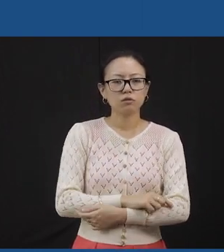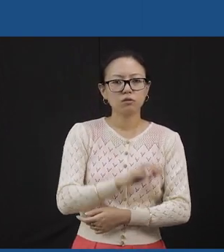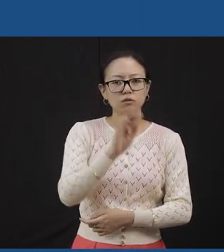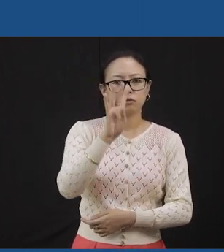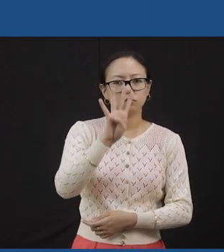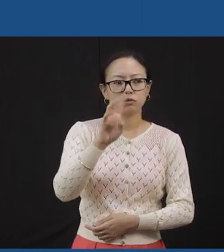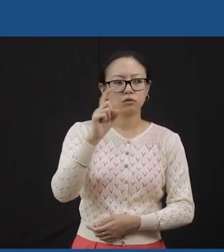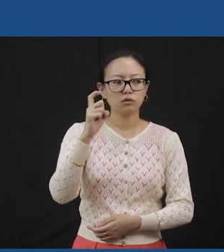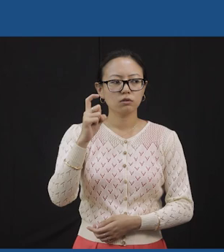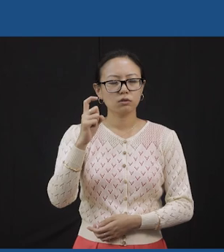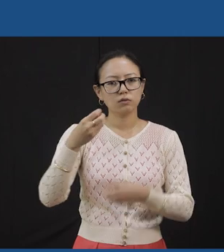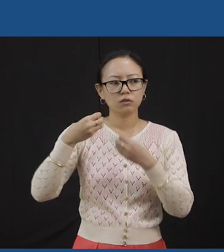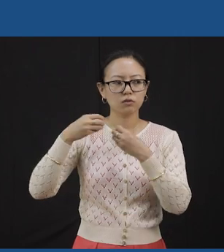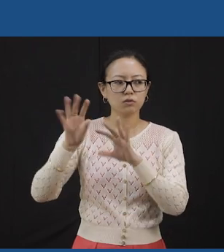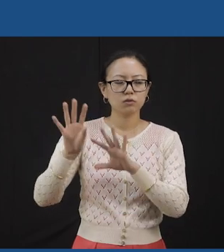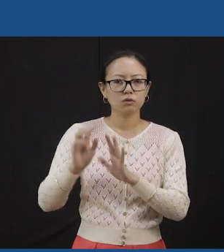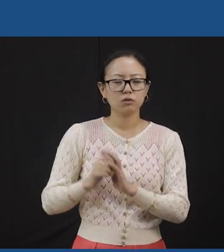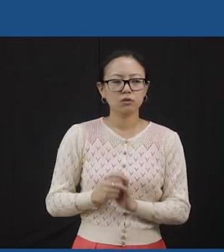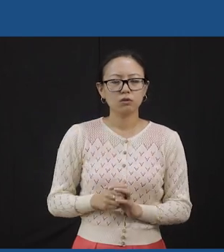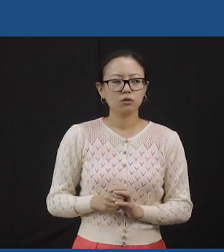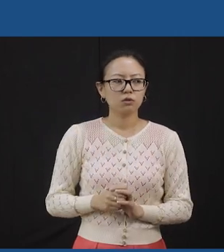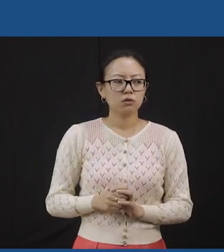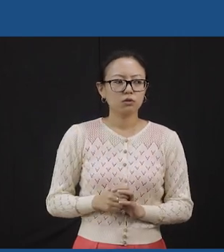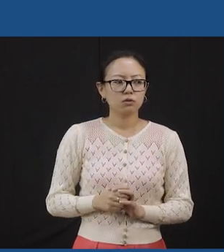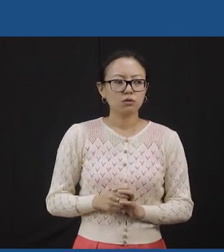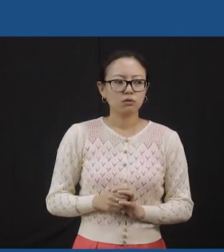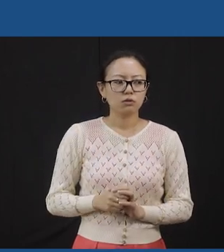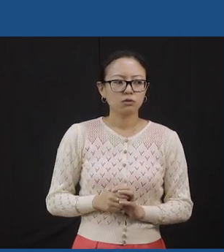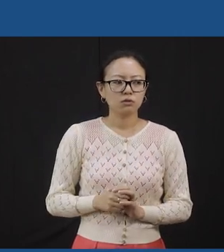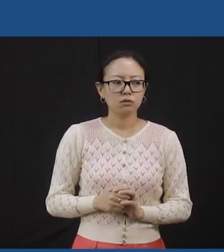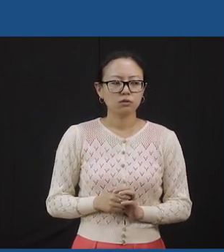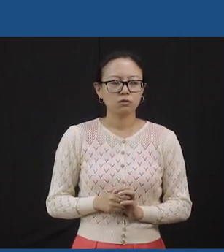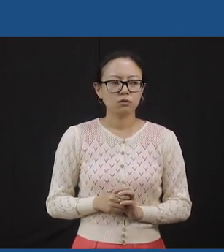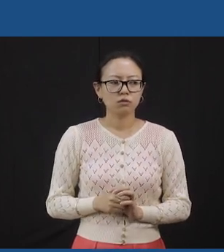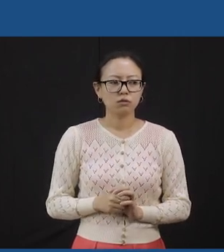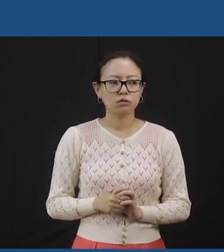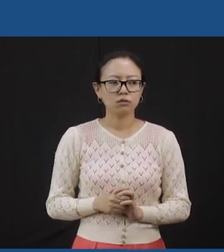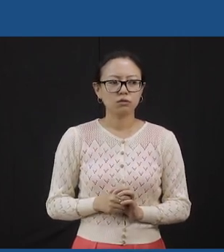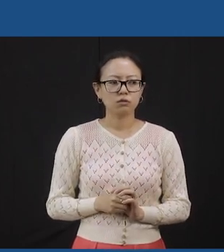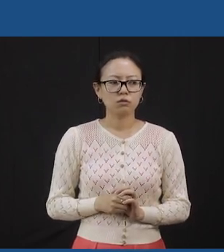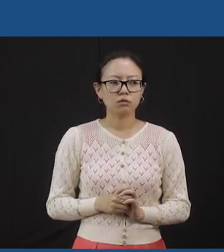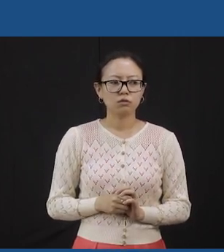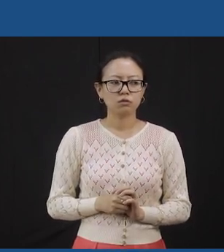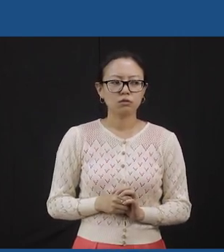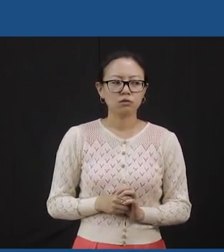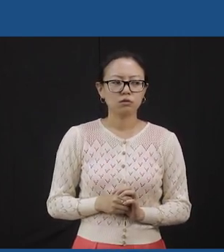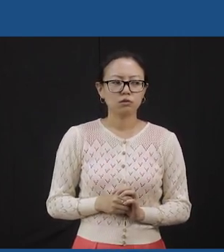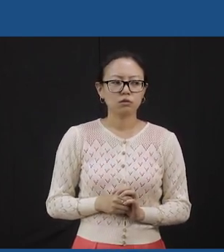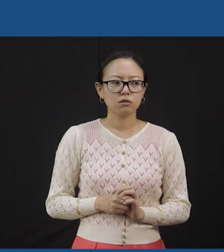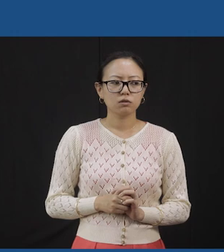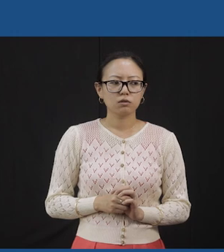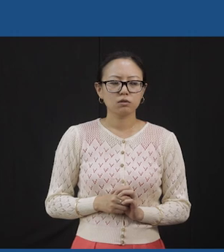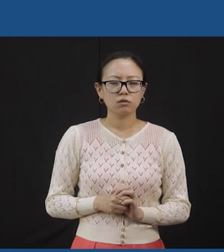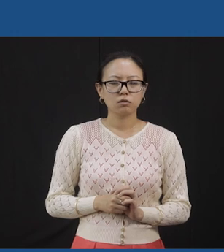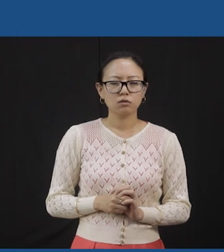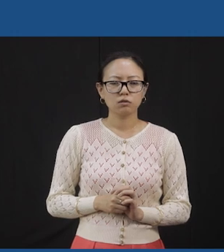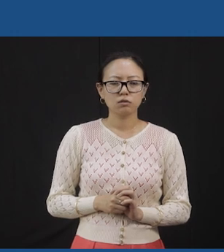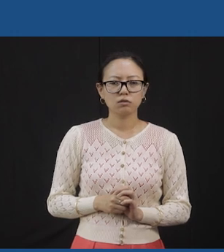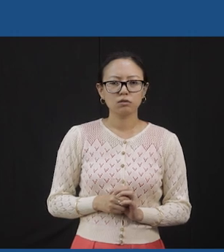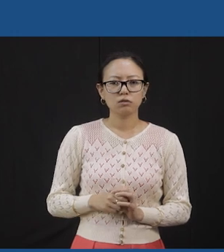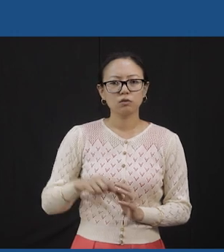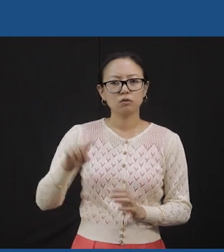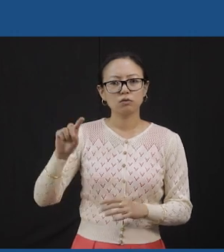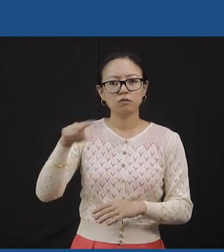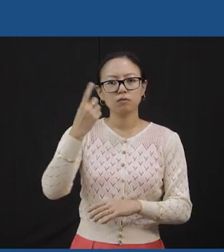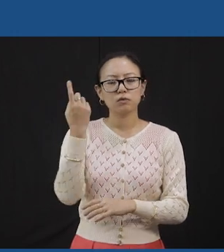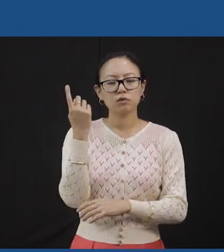how much did he sell on second day. So here, the information given are, toys sold on the